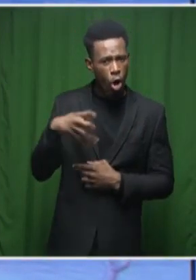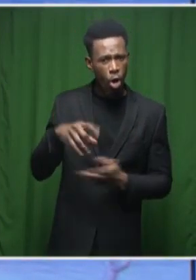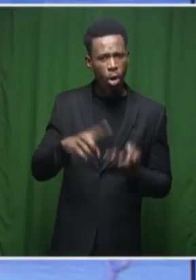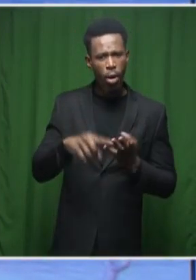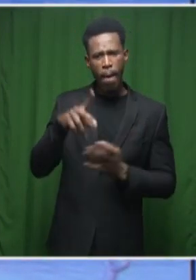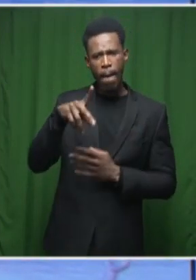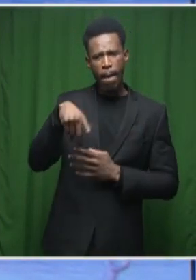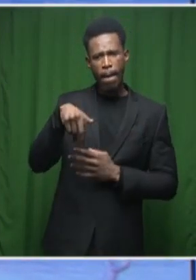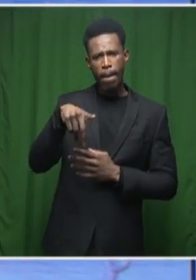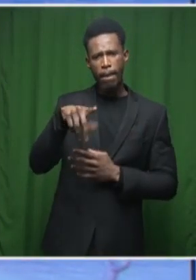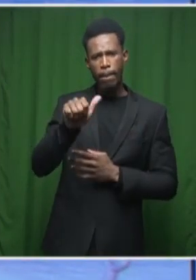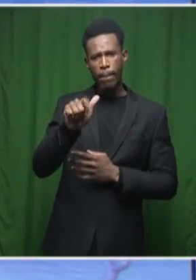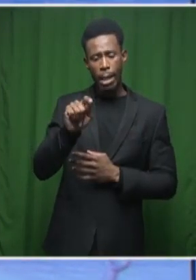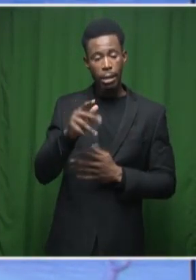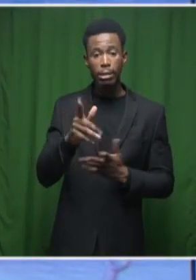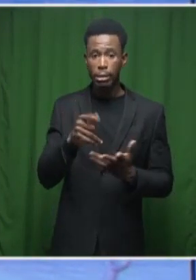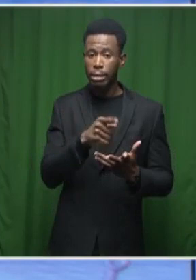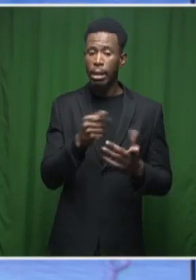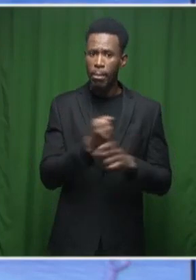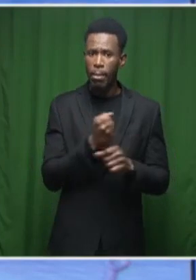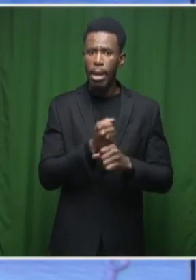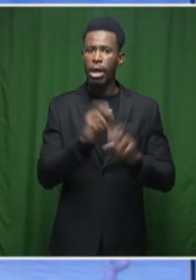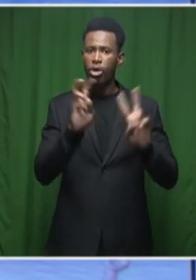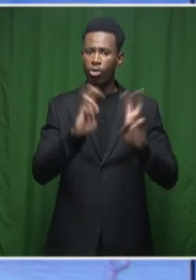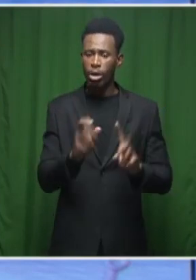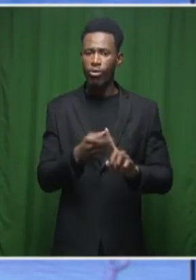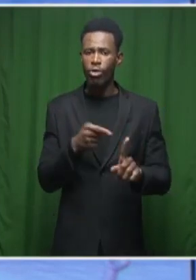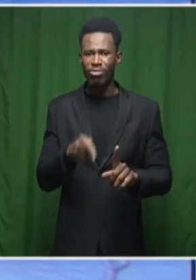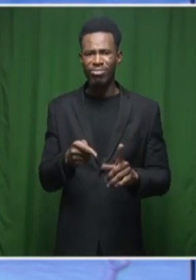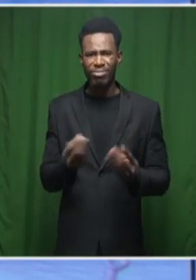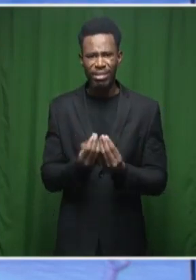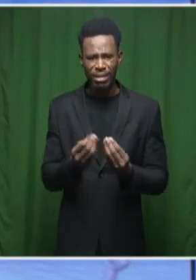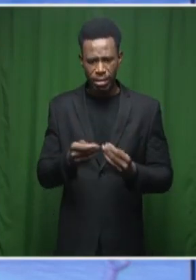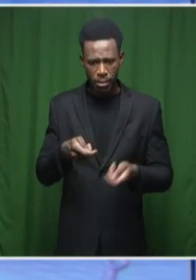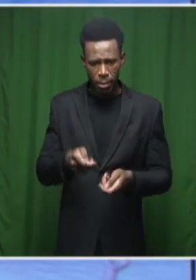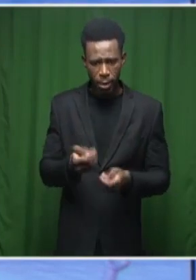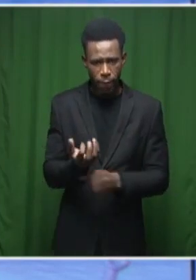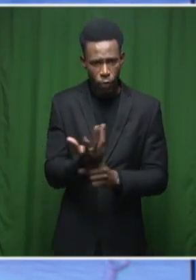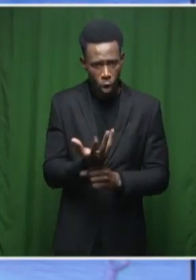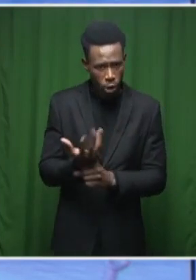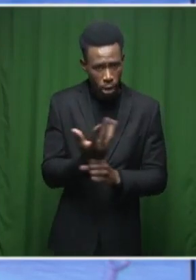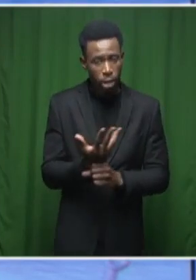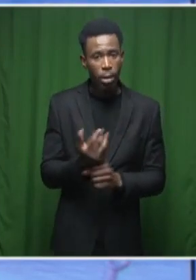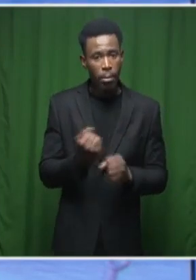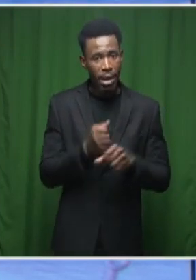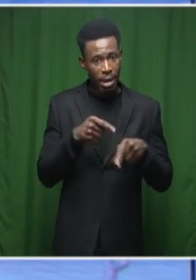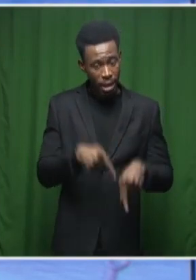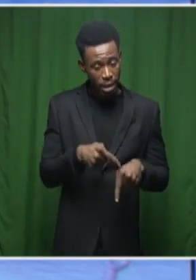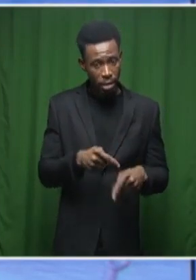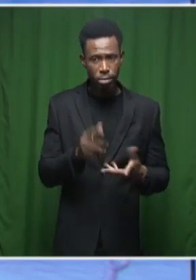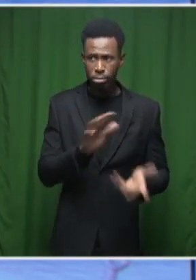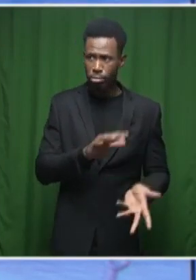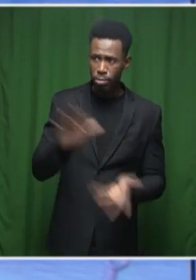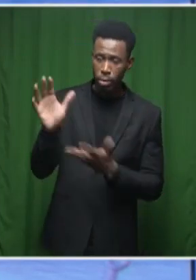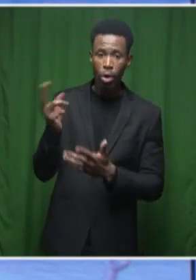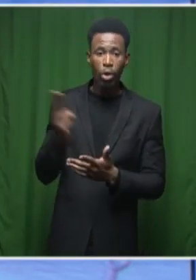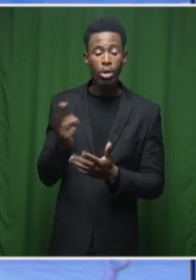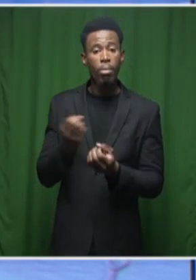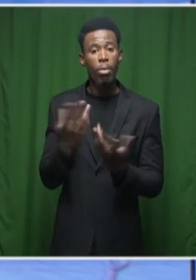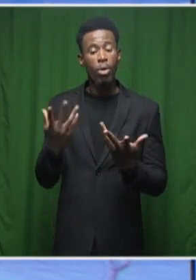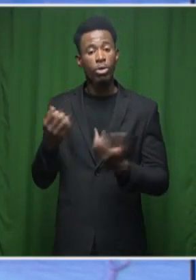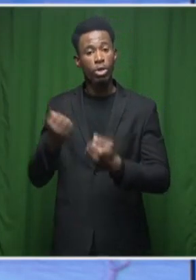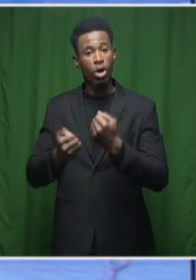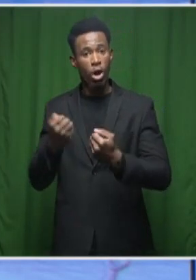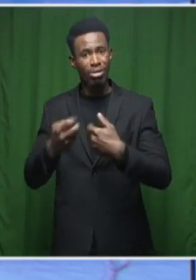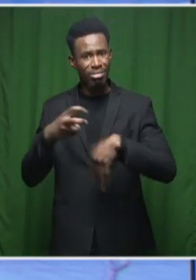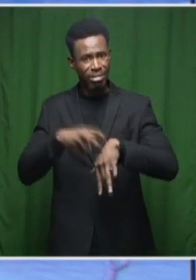it, by electricity generated from fossil fuels, and its manufactured exports like cars rely on coal generation.